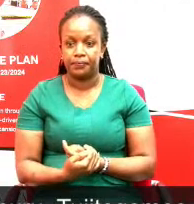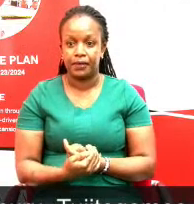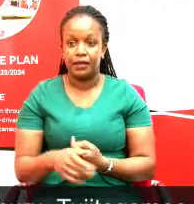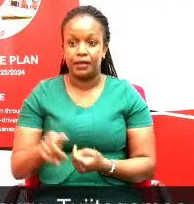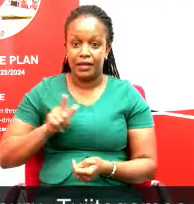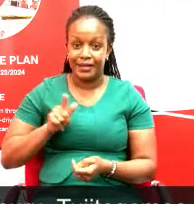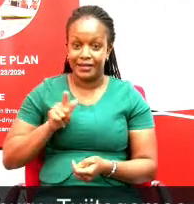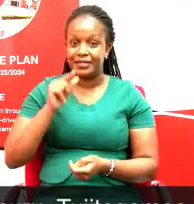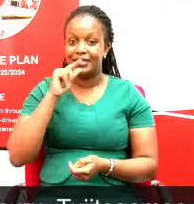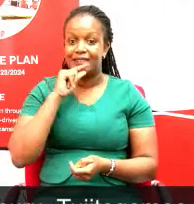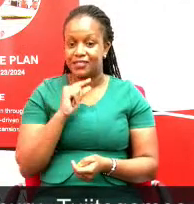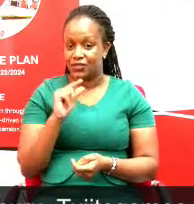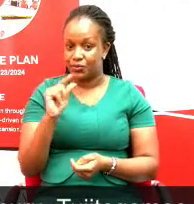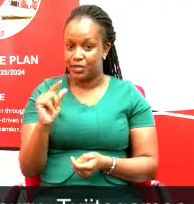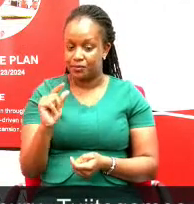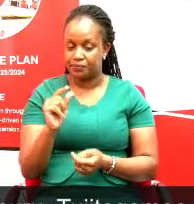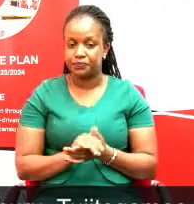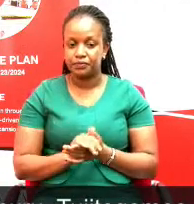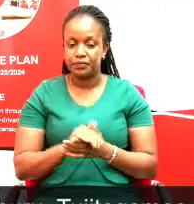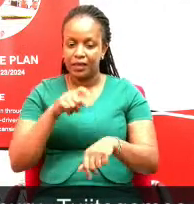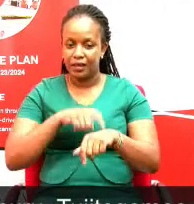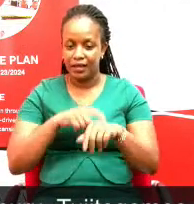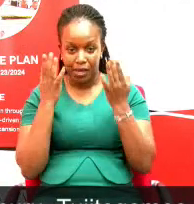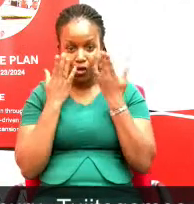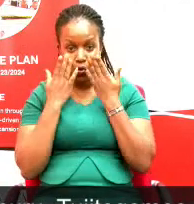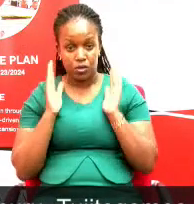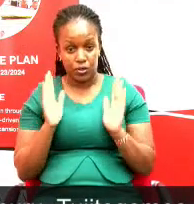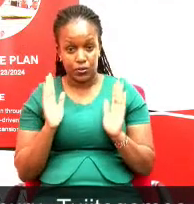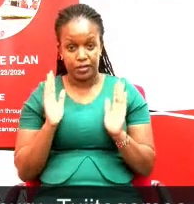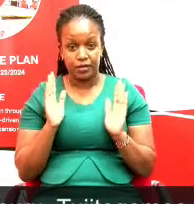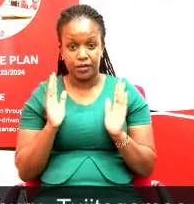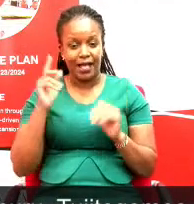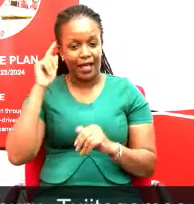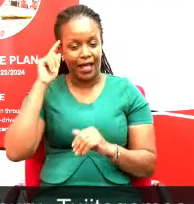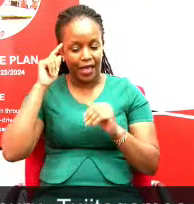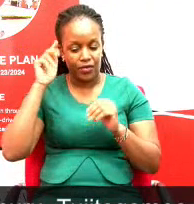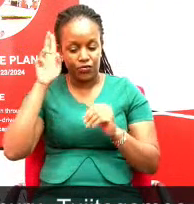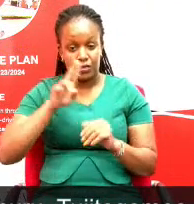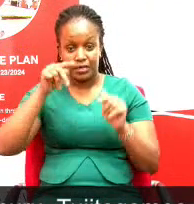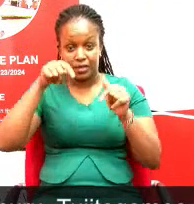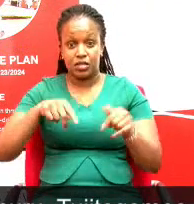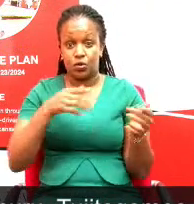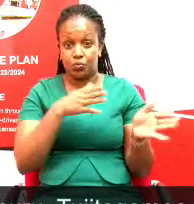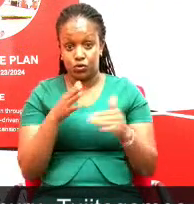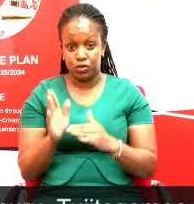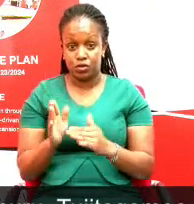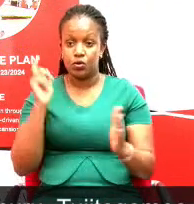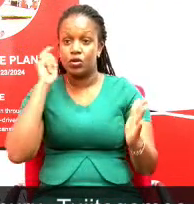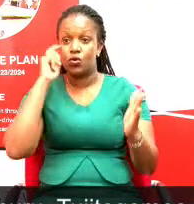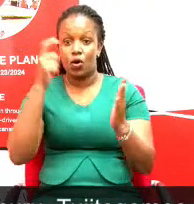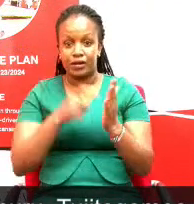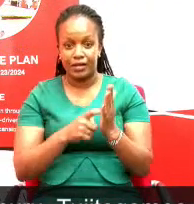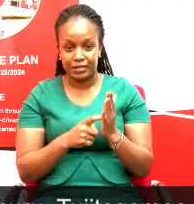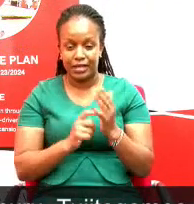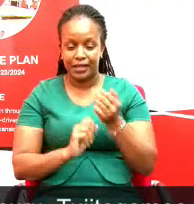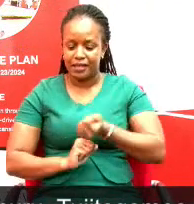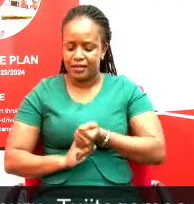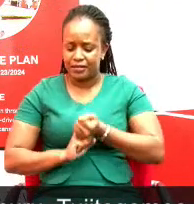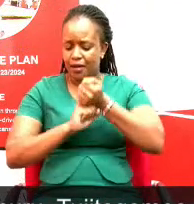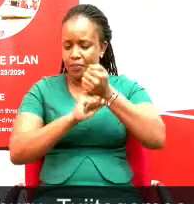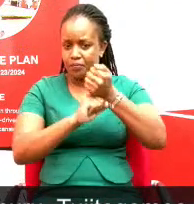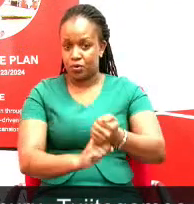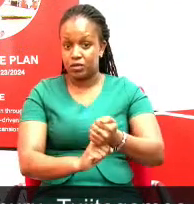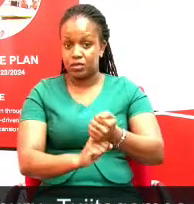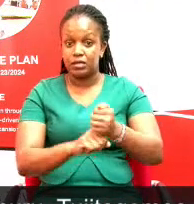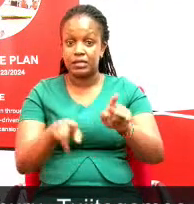Ladies and gentlemen, in conclusion, I take this opportunity to recognize the support and